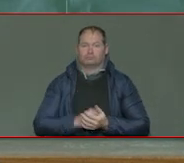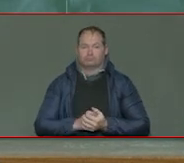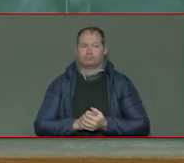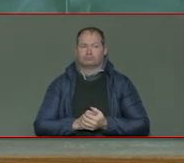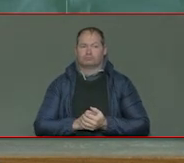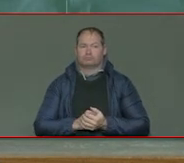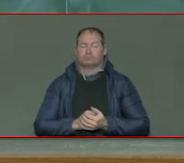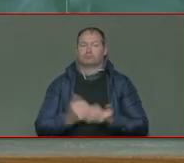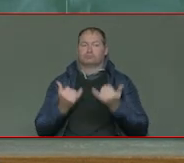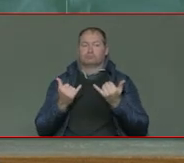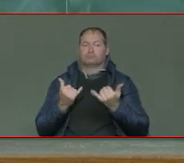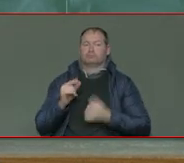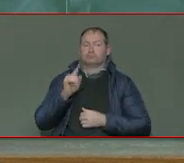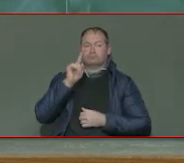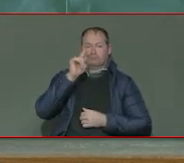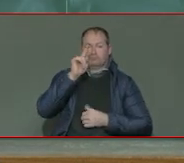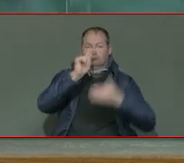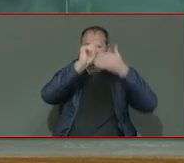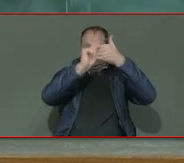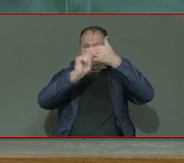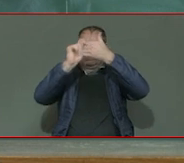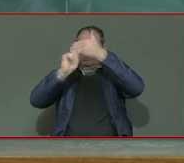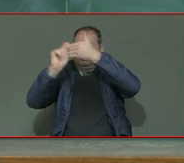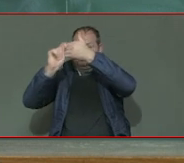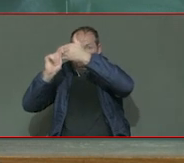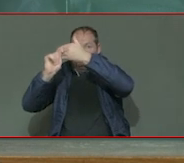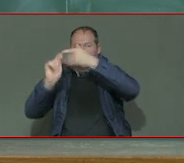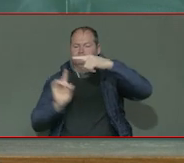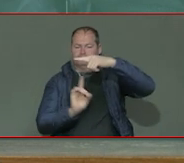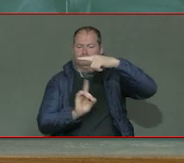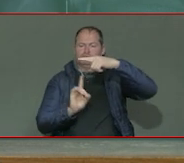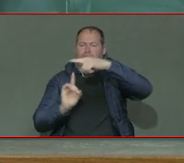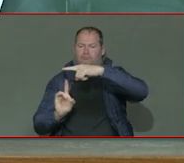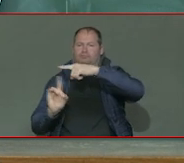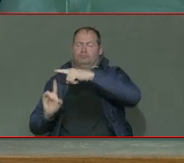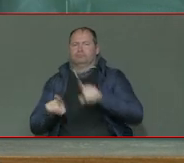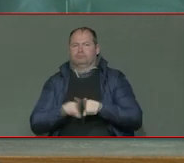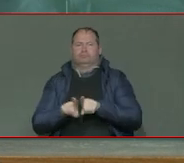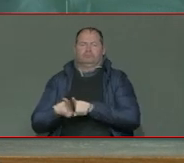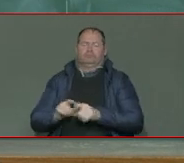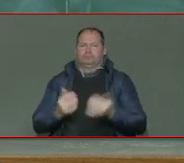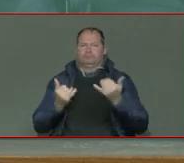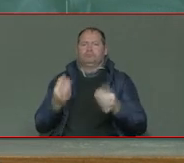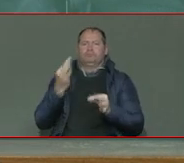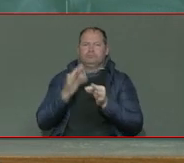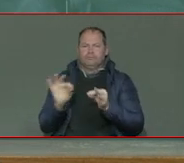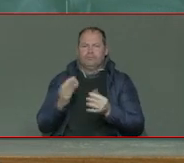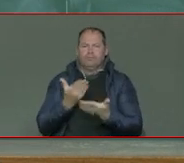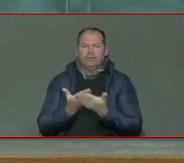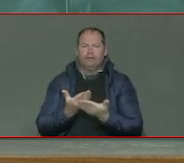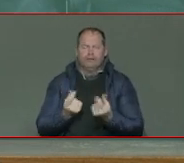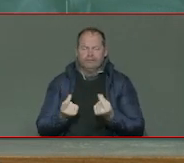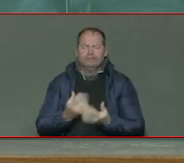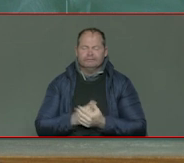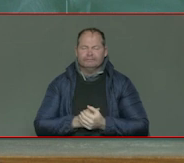what I did is I wrote each of the terms over the denominator. Now I'm going to simplify. And